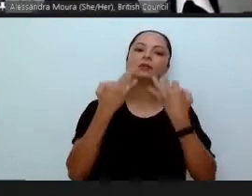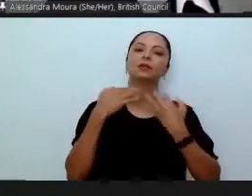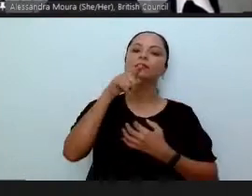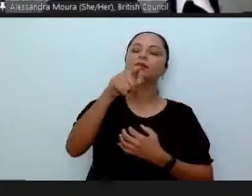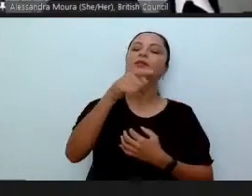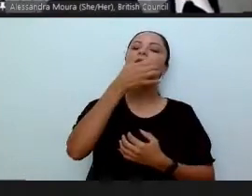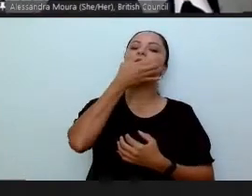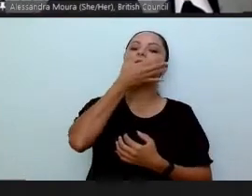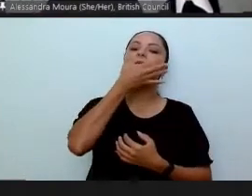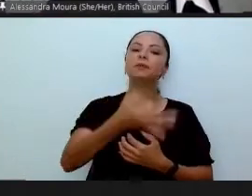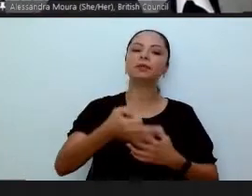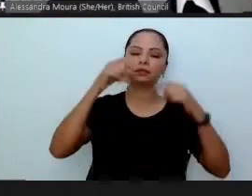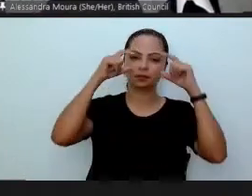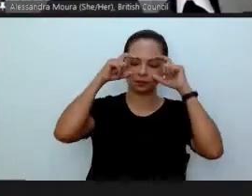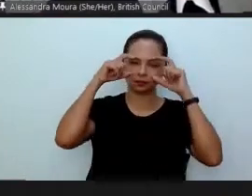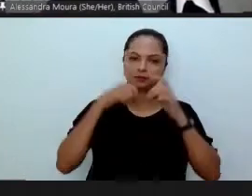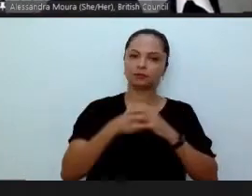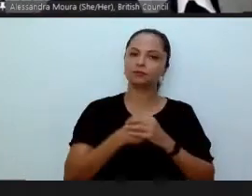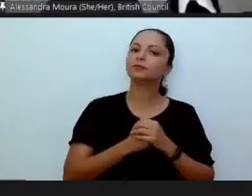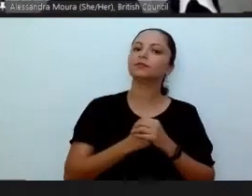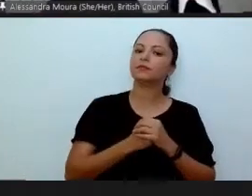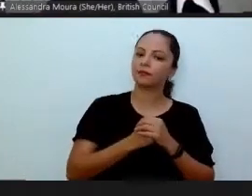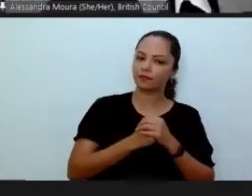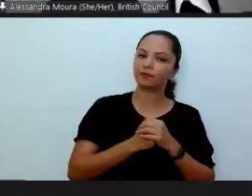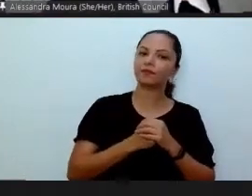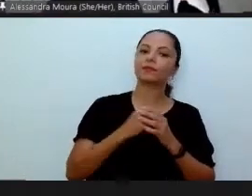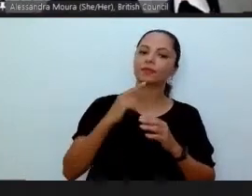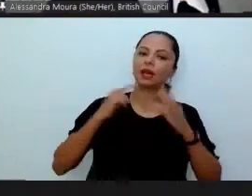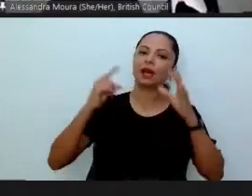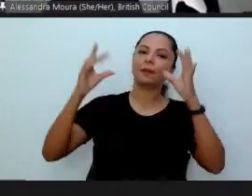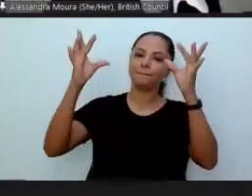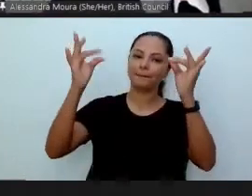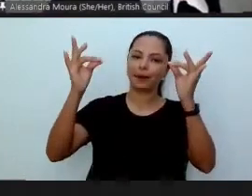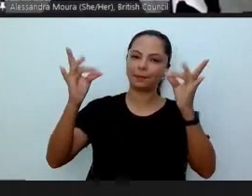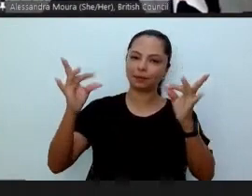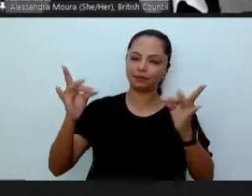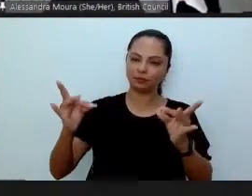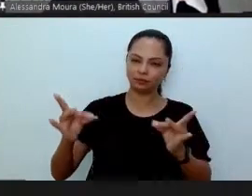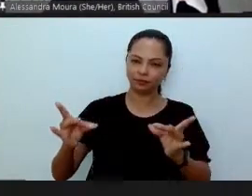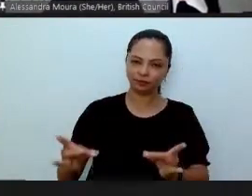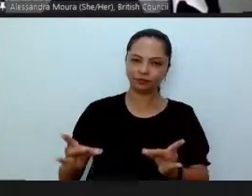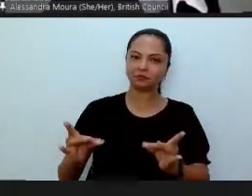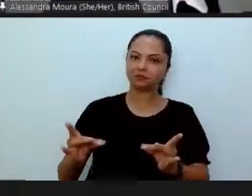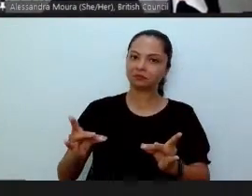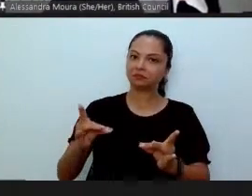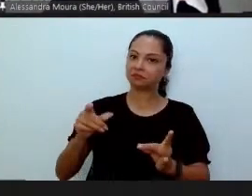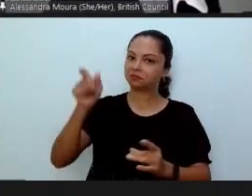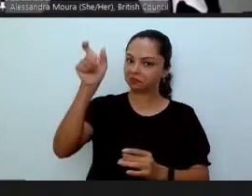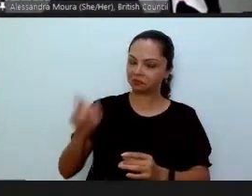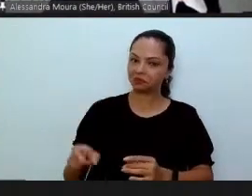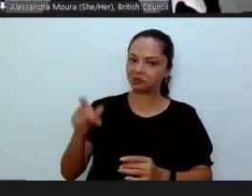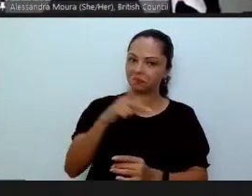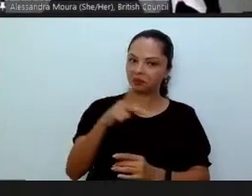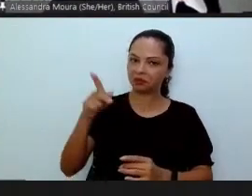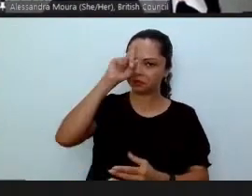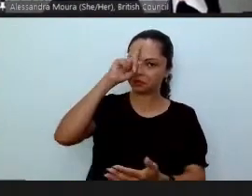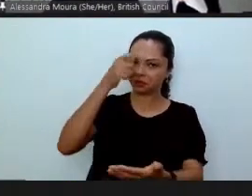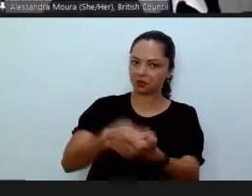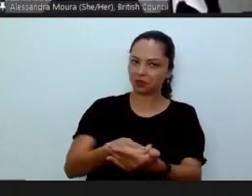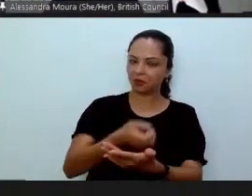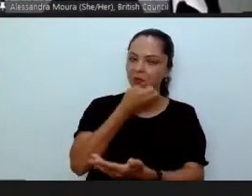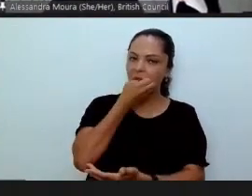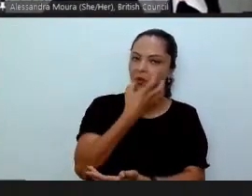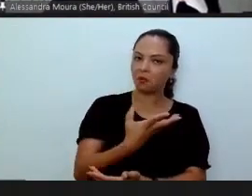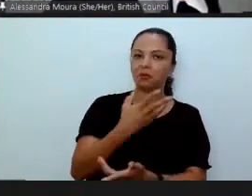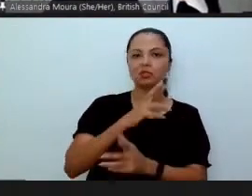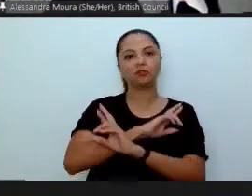the decisions that this teacher has decided to do are good, or could be different, or could be better? So this teacher has decided that